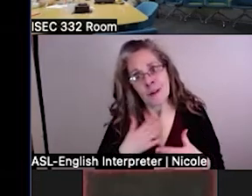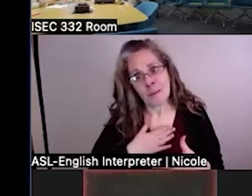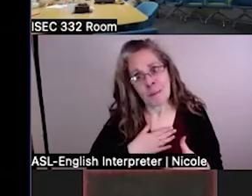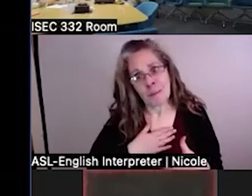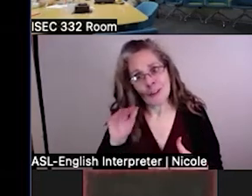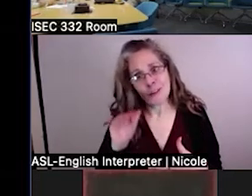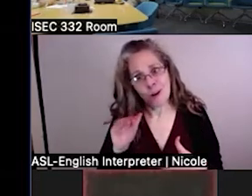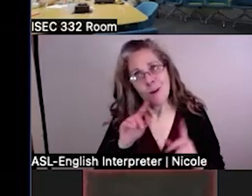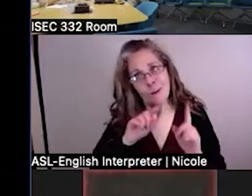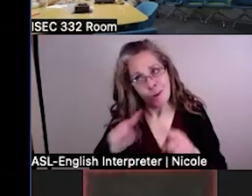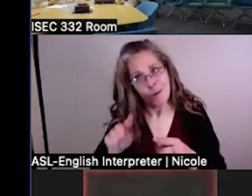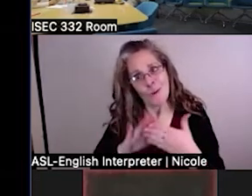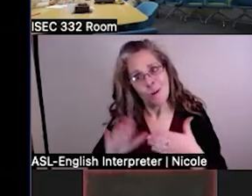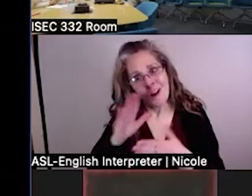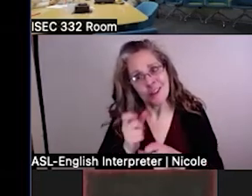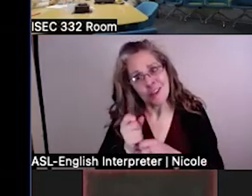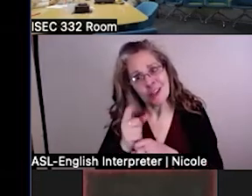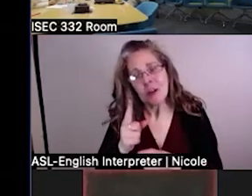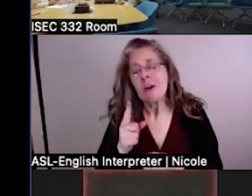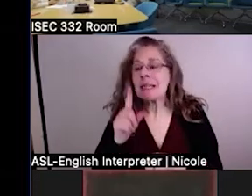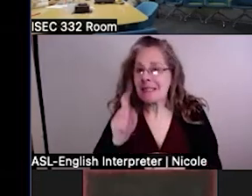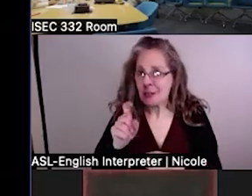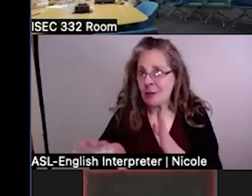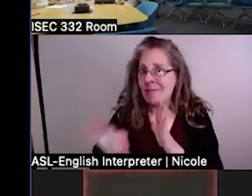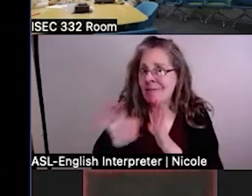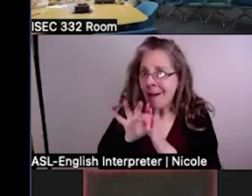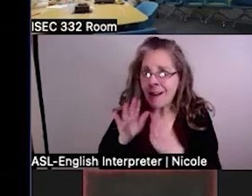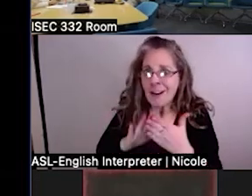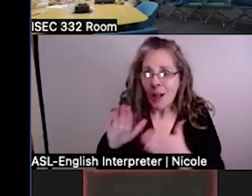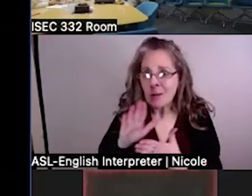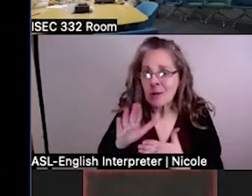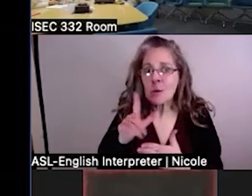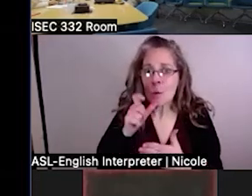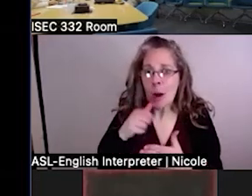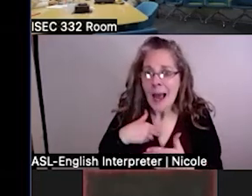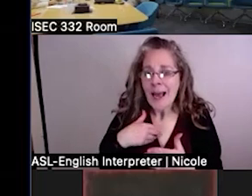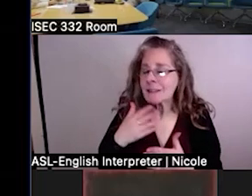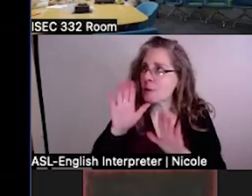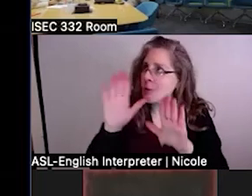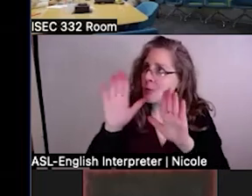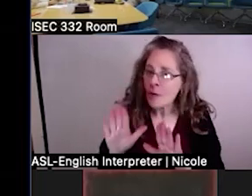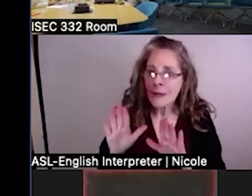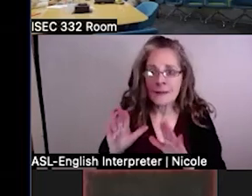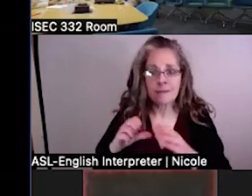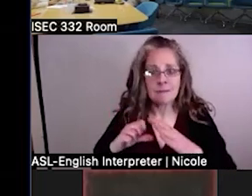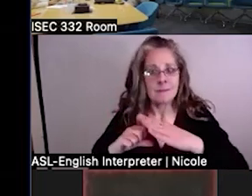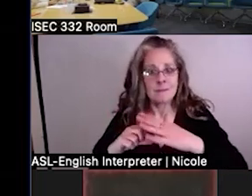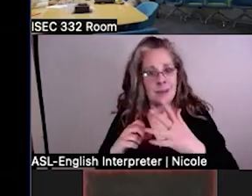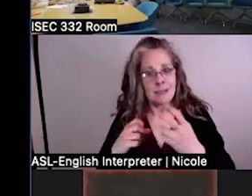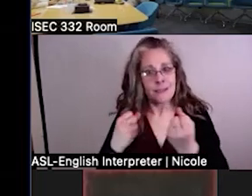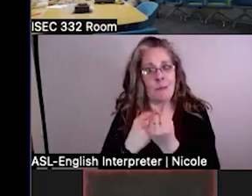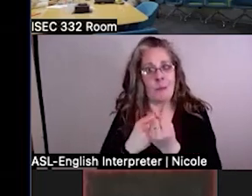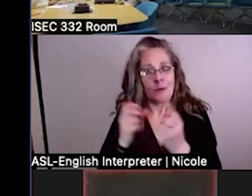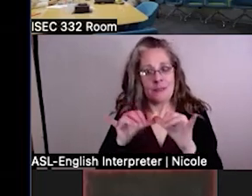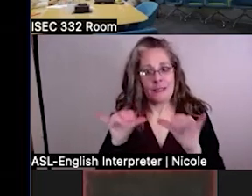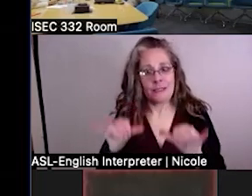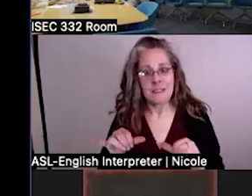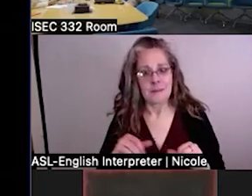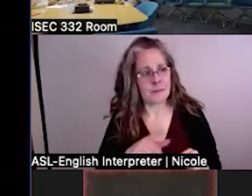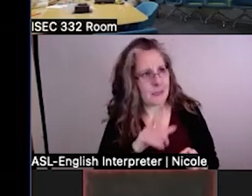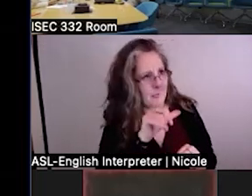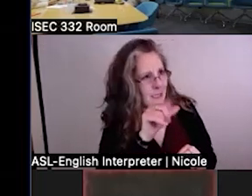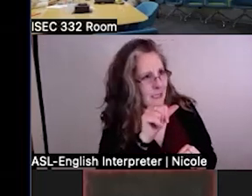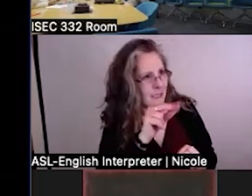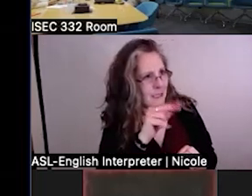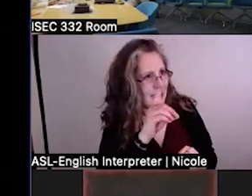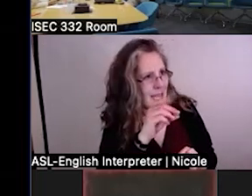great support systems because Oh, you need to go to Landmark. Landmark. Thank you. we actually didn't look at them. We should look at Oh my God, you should. It's